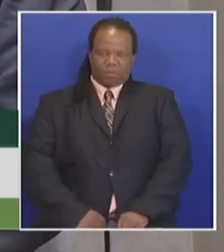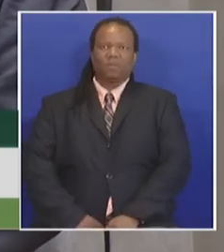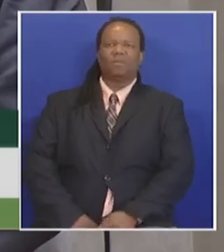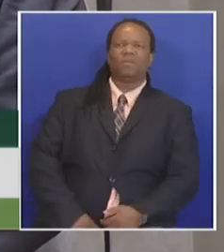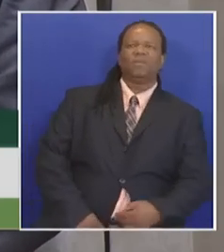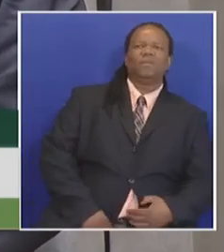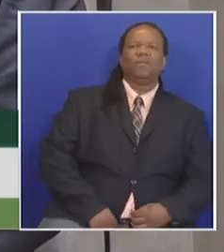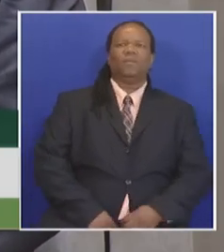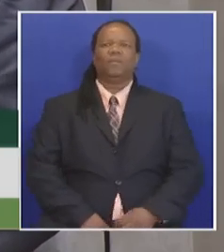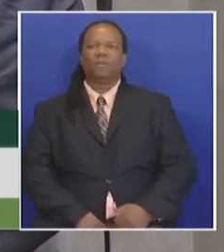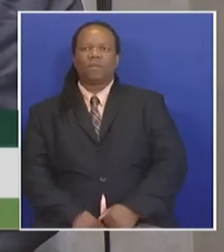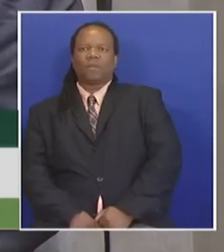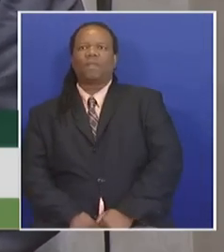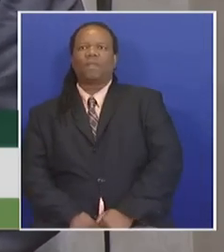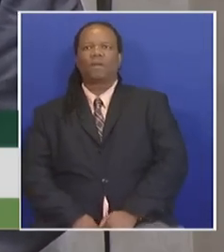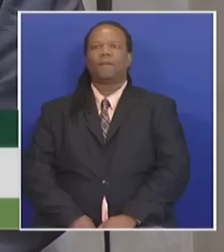morago. Ke